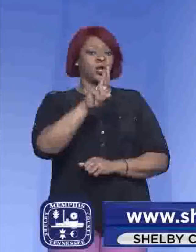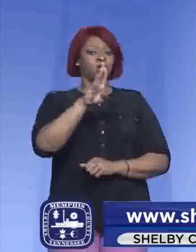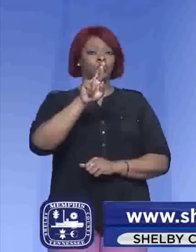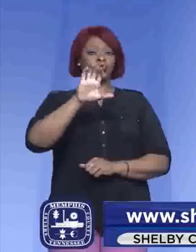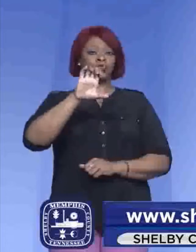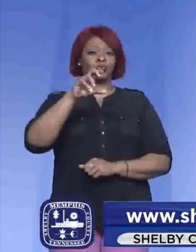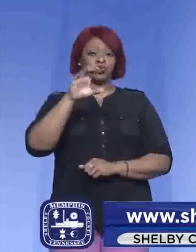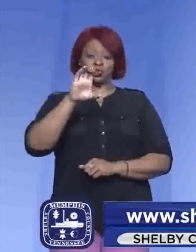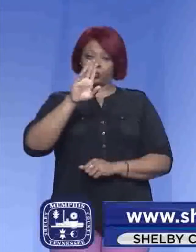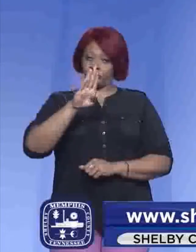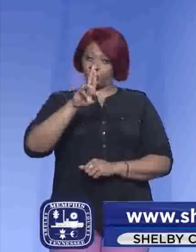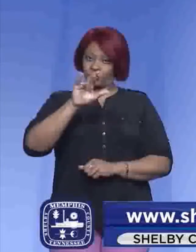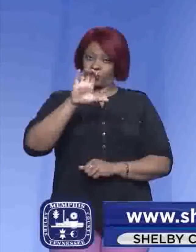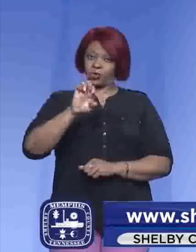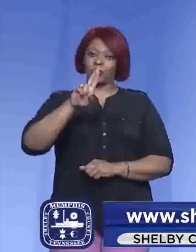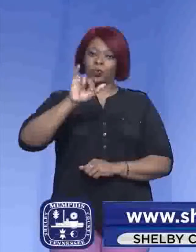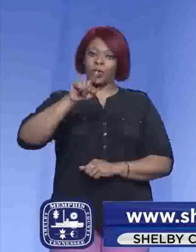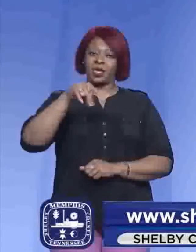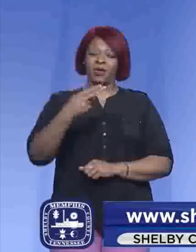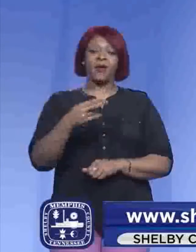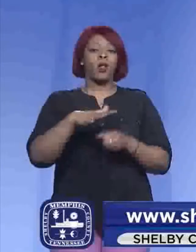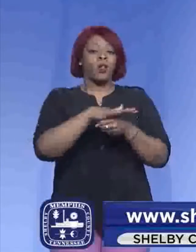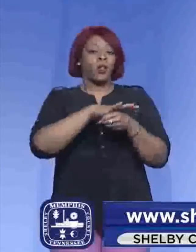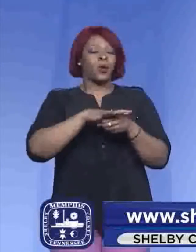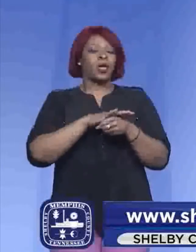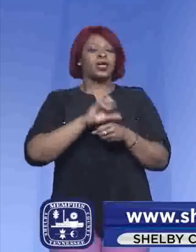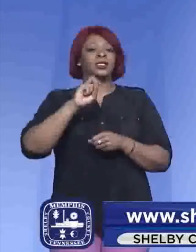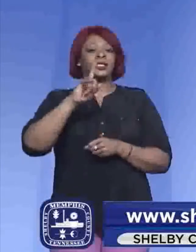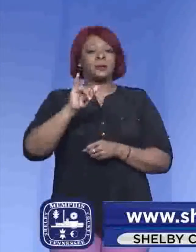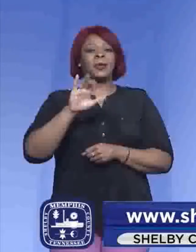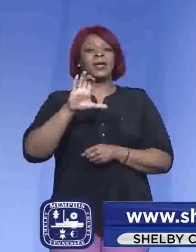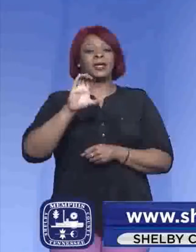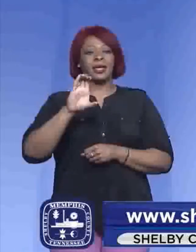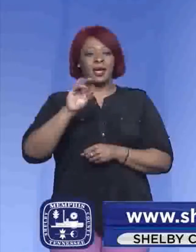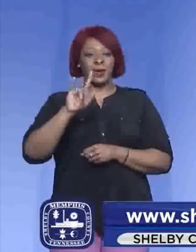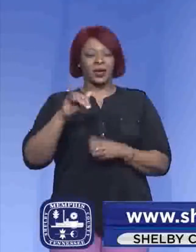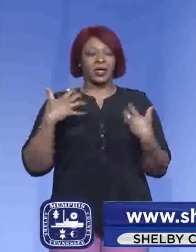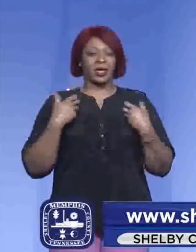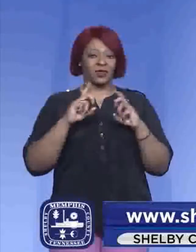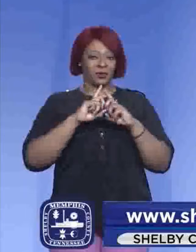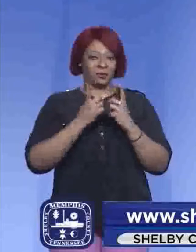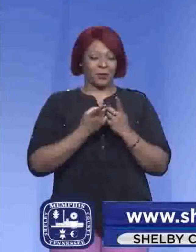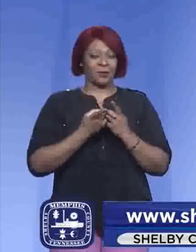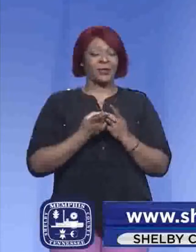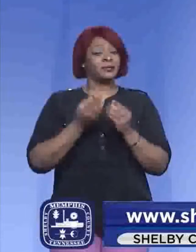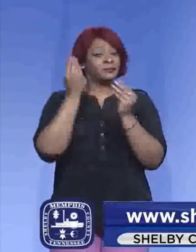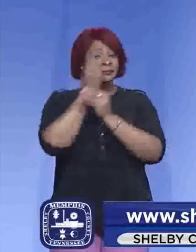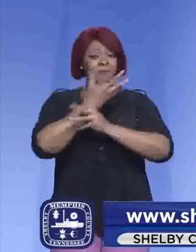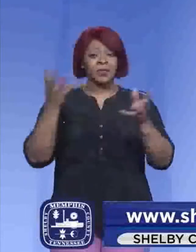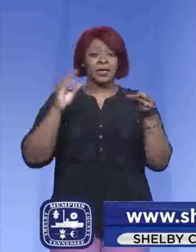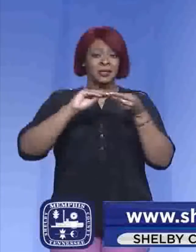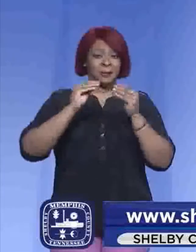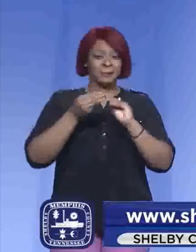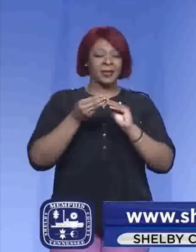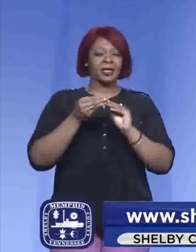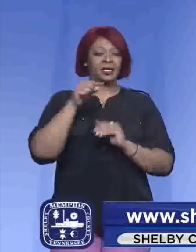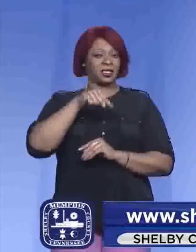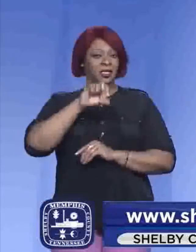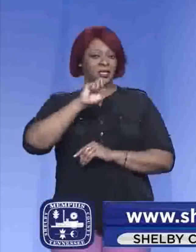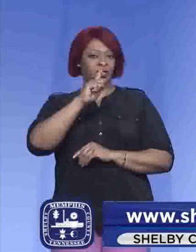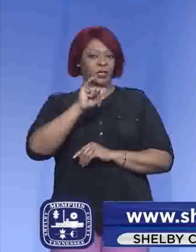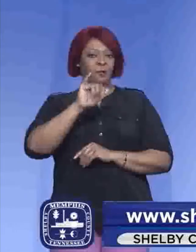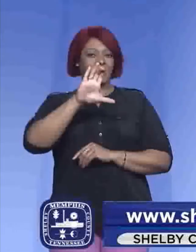health officer at Shelby County Health Department. To give you an overview of where we stand with the numbers, we start out with Shelby County